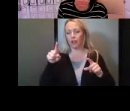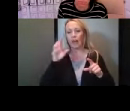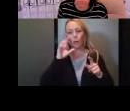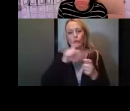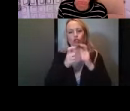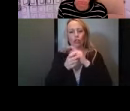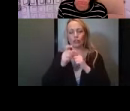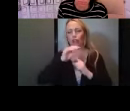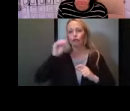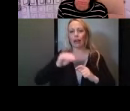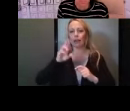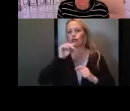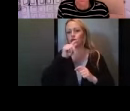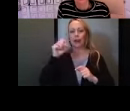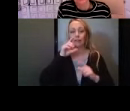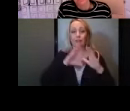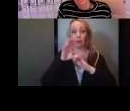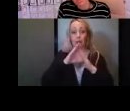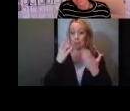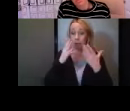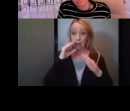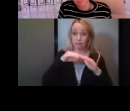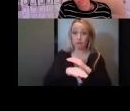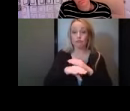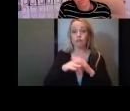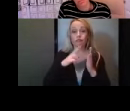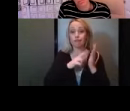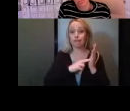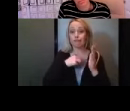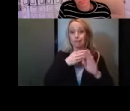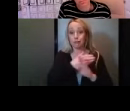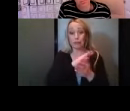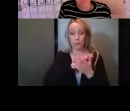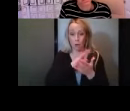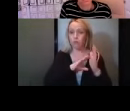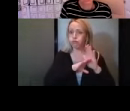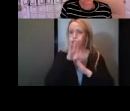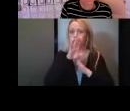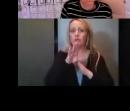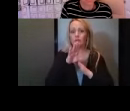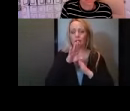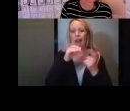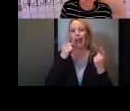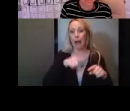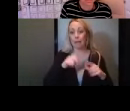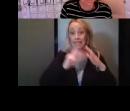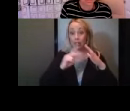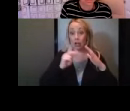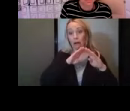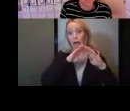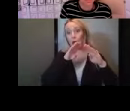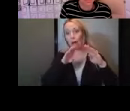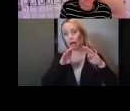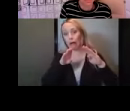development of specific brain circuits. So maybe the child enters preschool and development starts accelerating. Then they enter kindergarten and starts